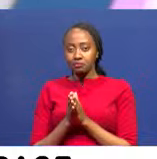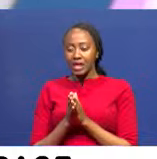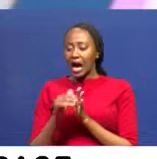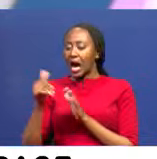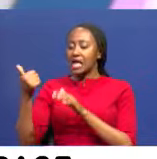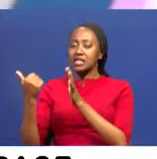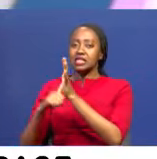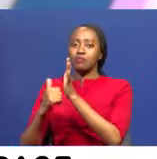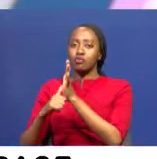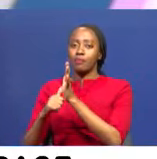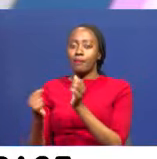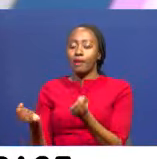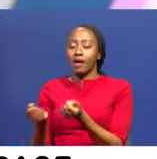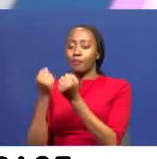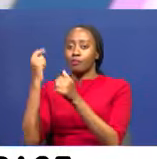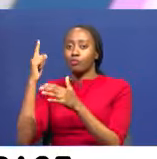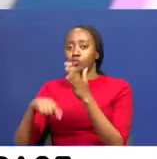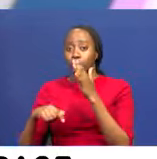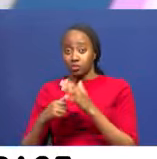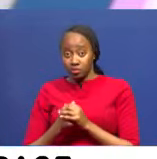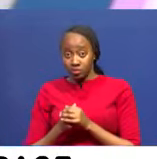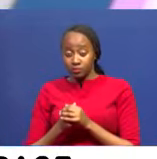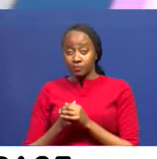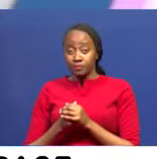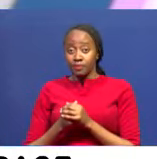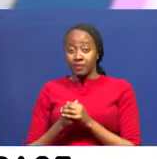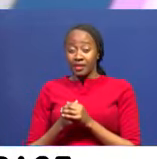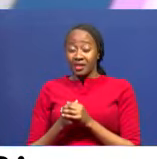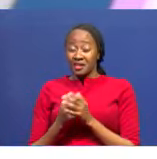because sadly most